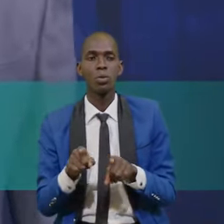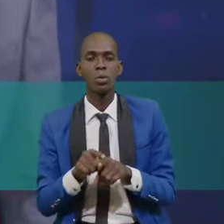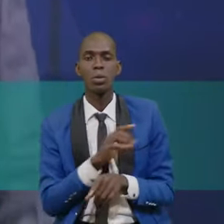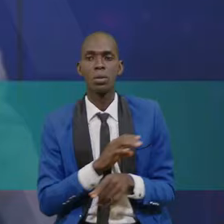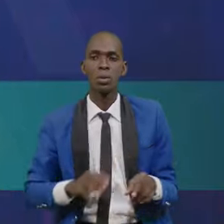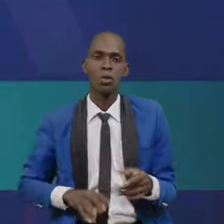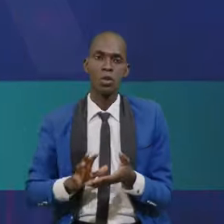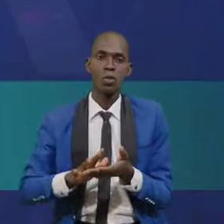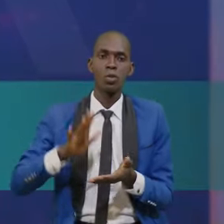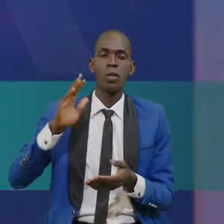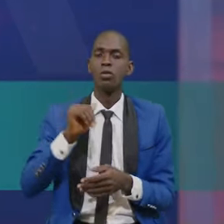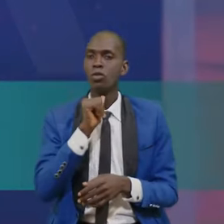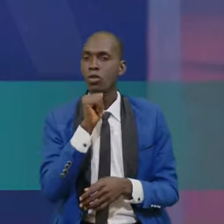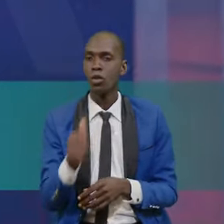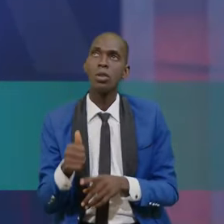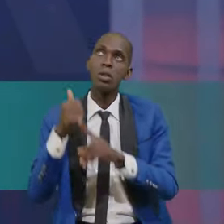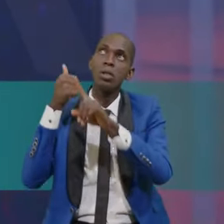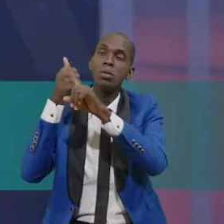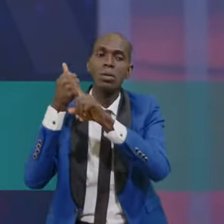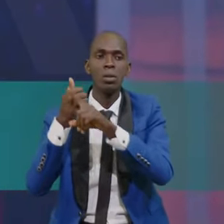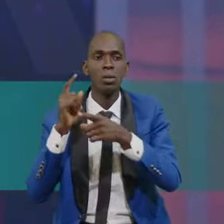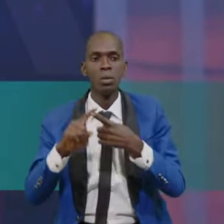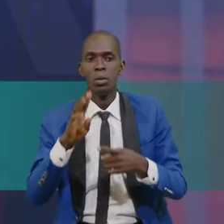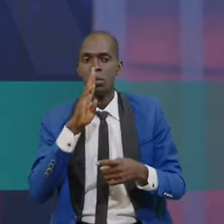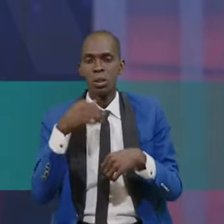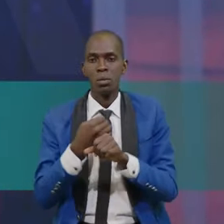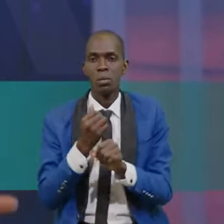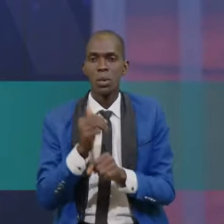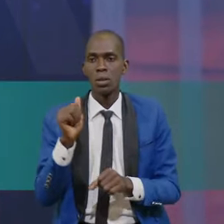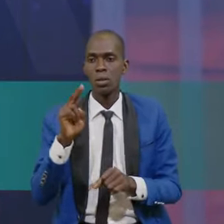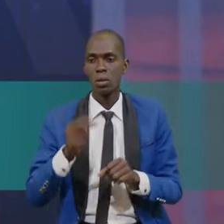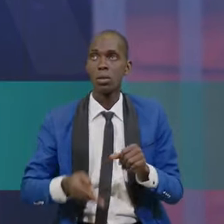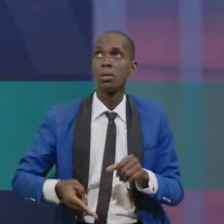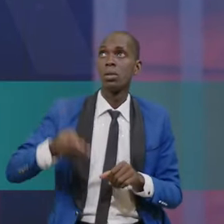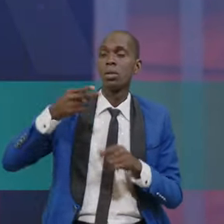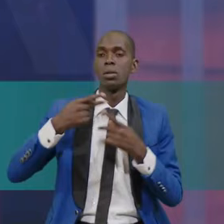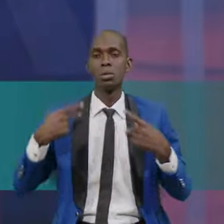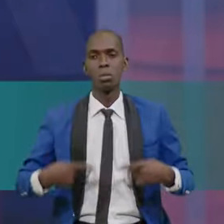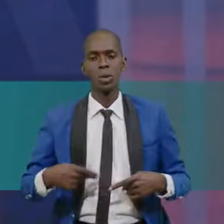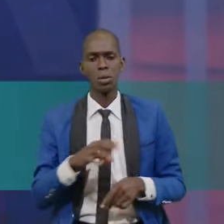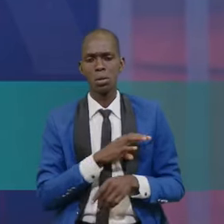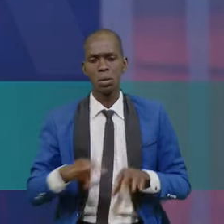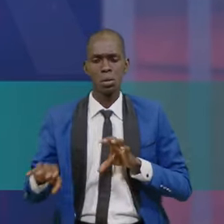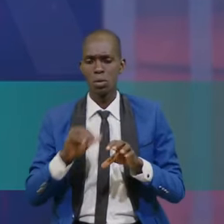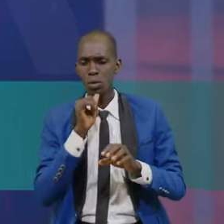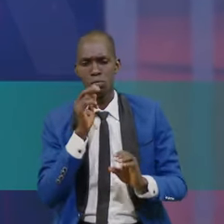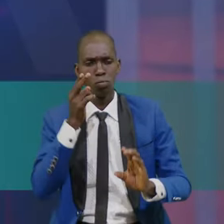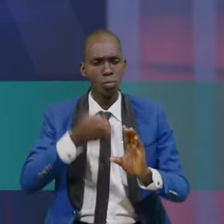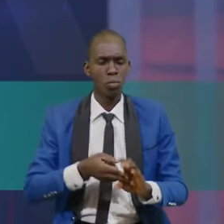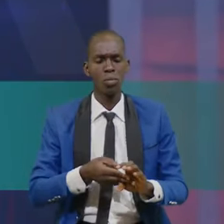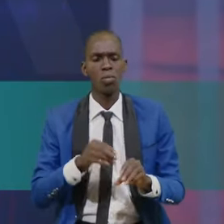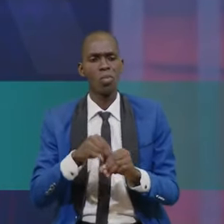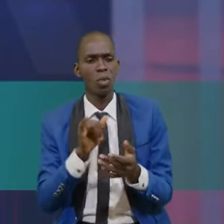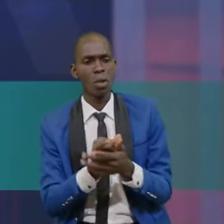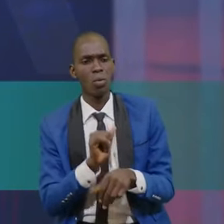glorified not himself to be made an high priest. He didn't just jump into that. Father, what should